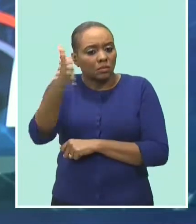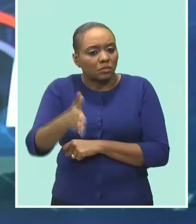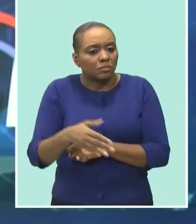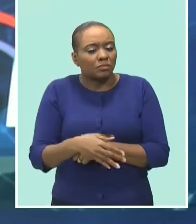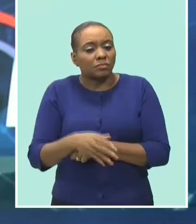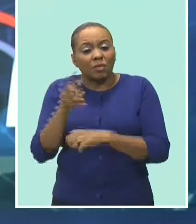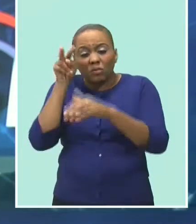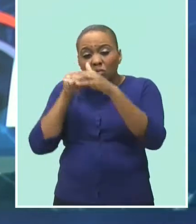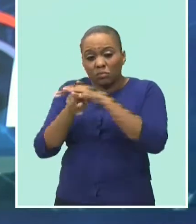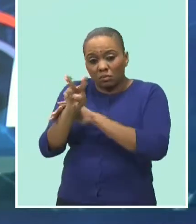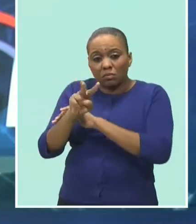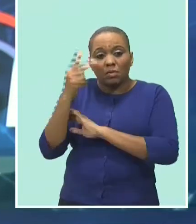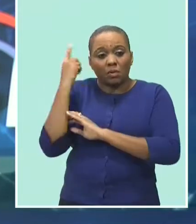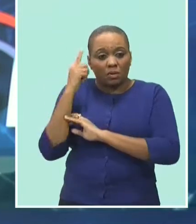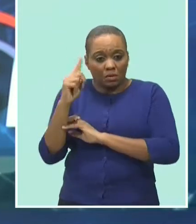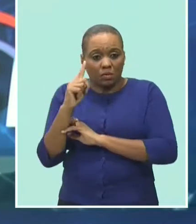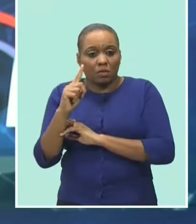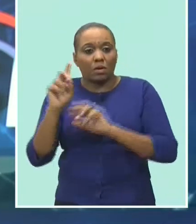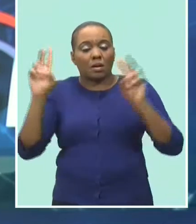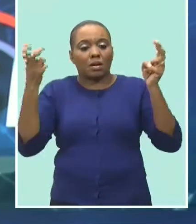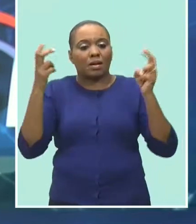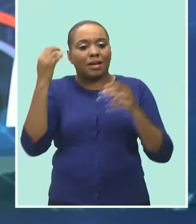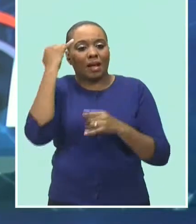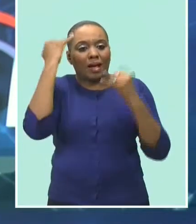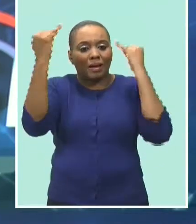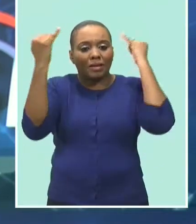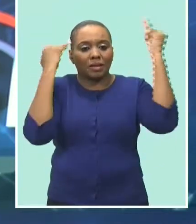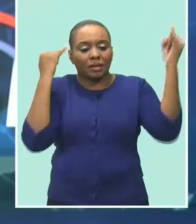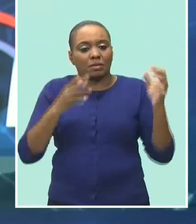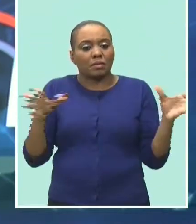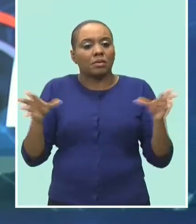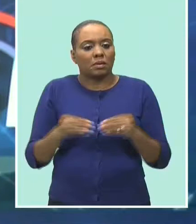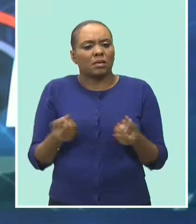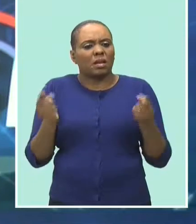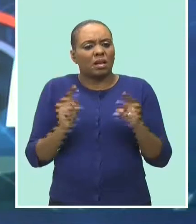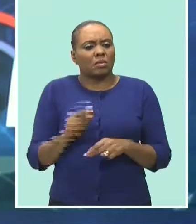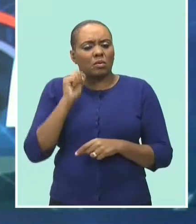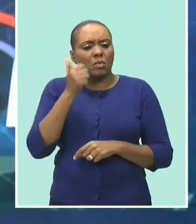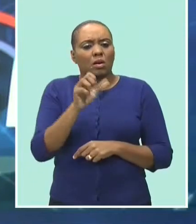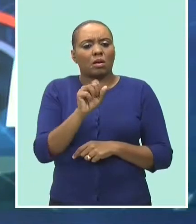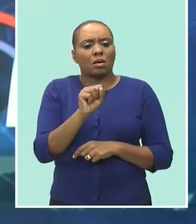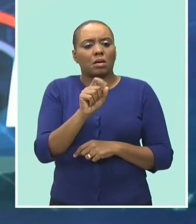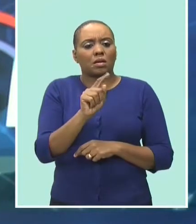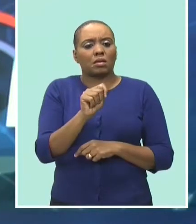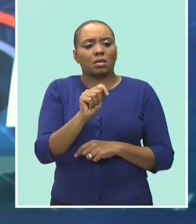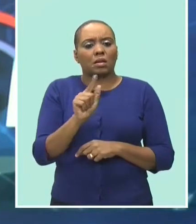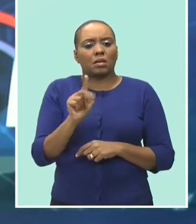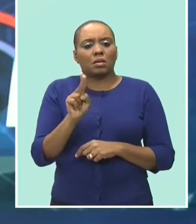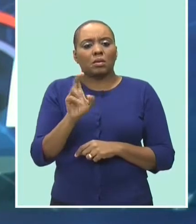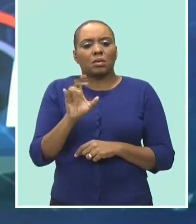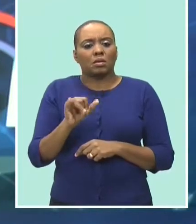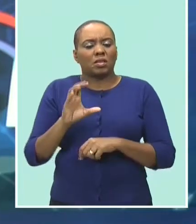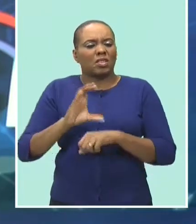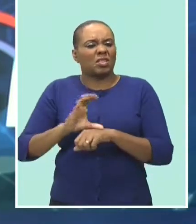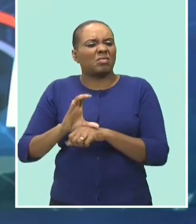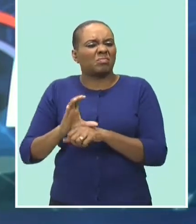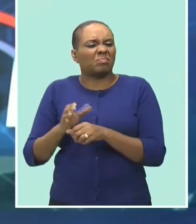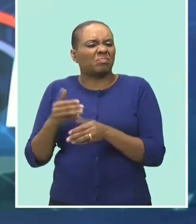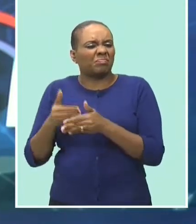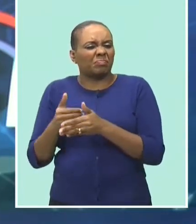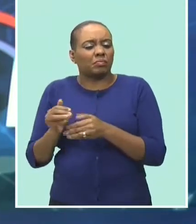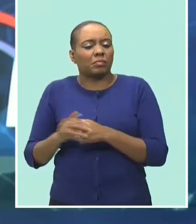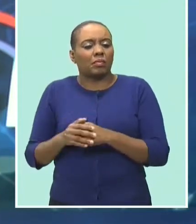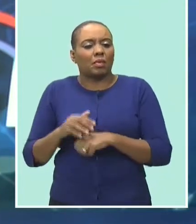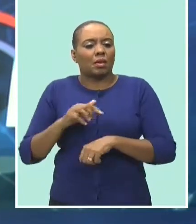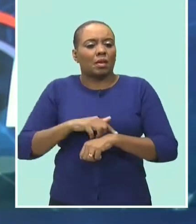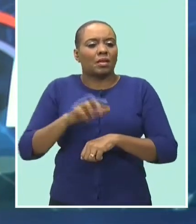vision behind the Ideas Forum, which takes place tomorrow at the St. Lucie Rectory from 6 until 8 p.m. Special Advisor to the